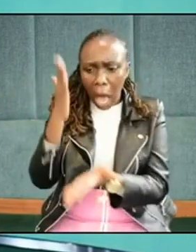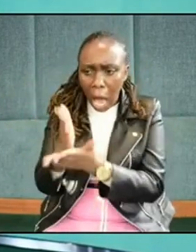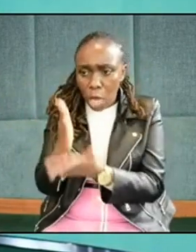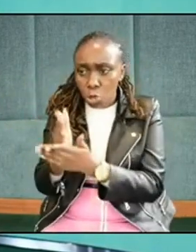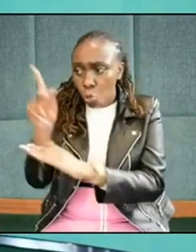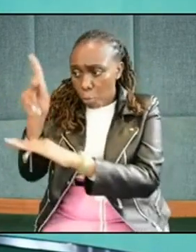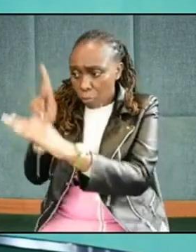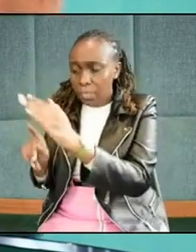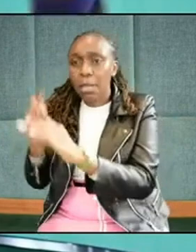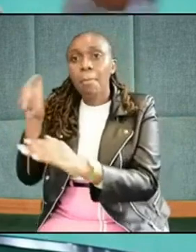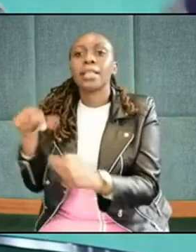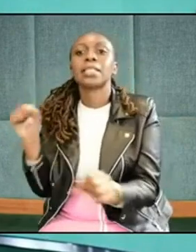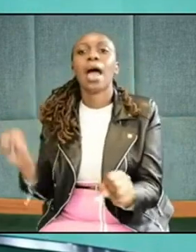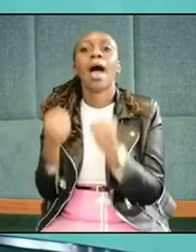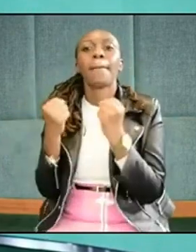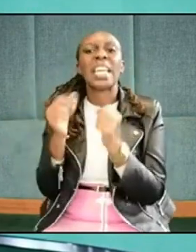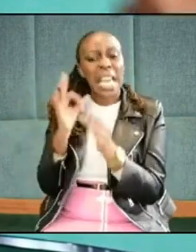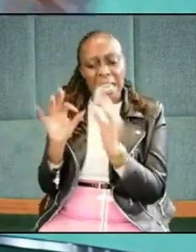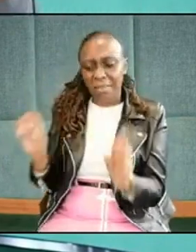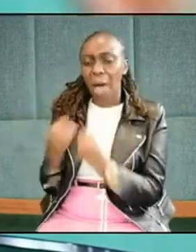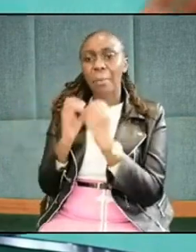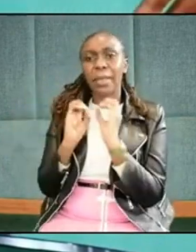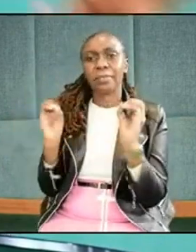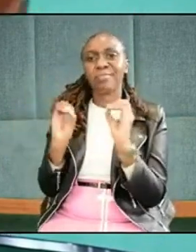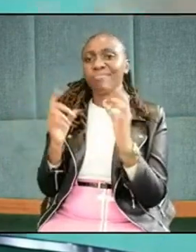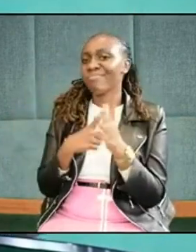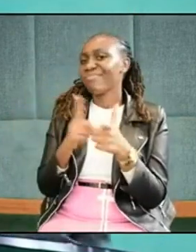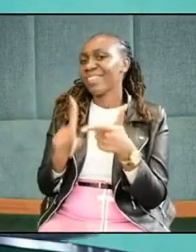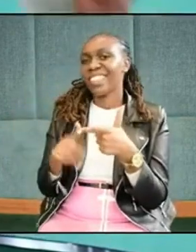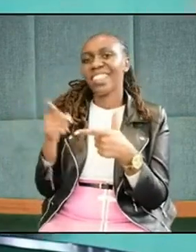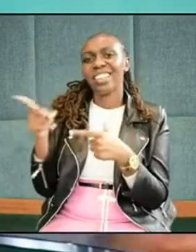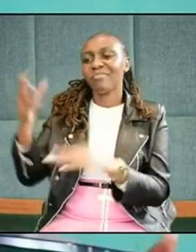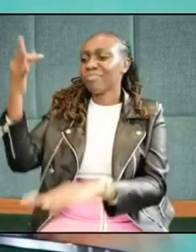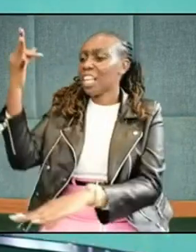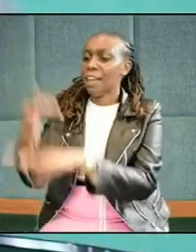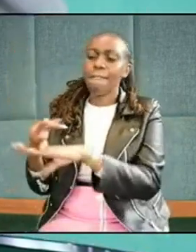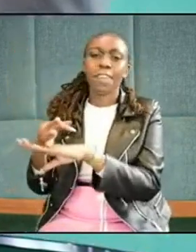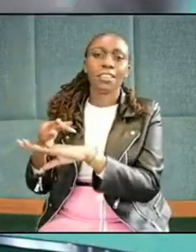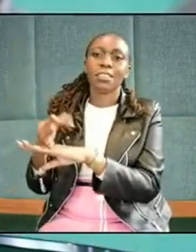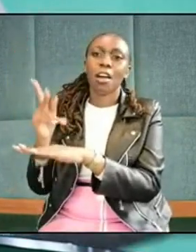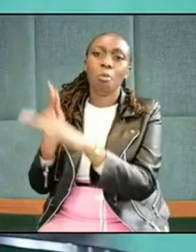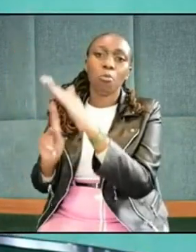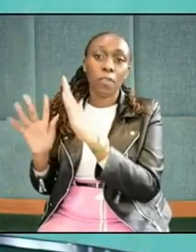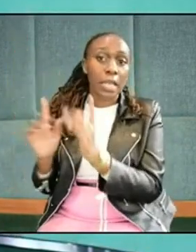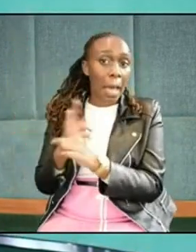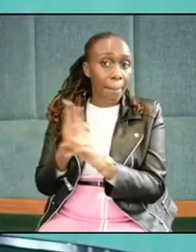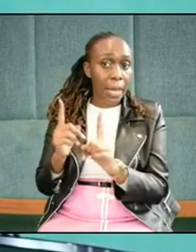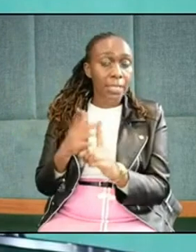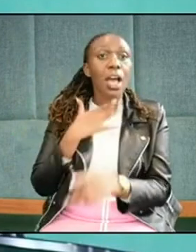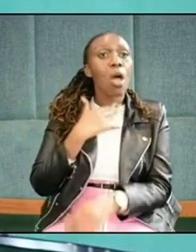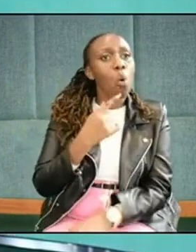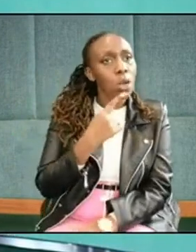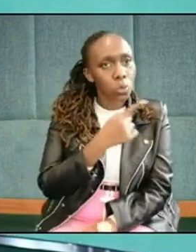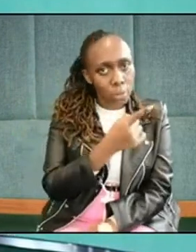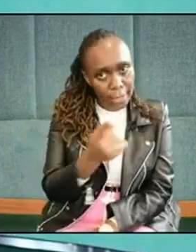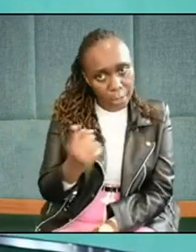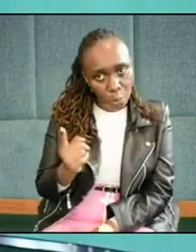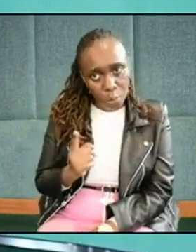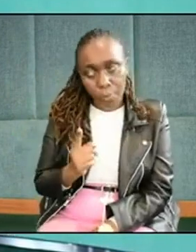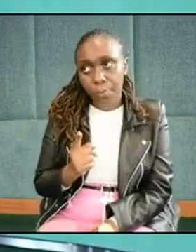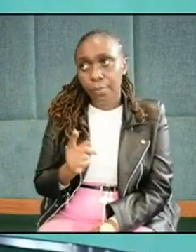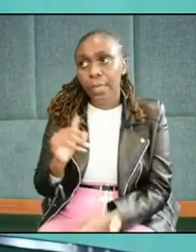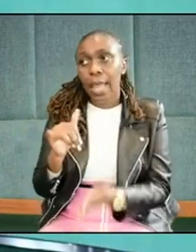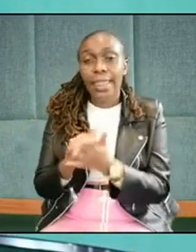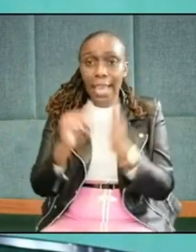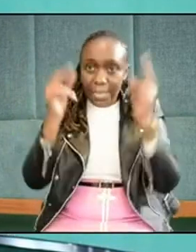be fulfilled. And if it is not fulfilled, then he is not a true prophet. However, I want you to note this,